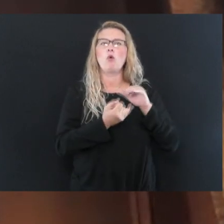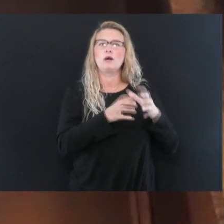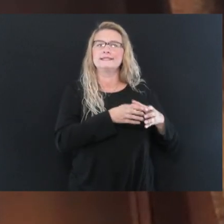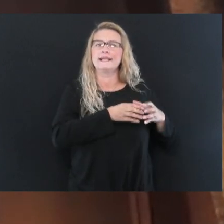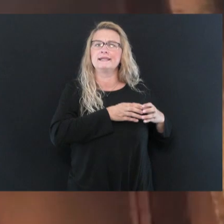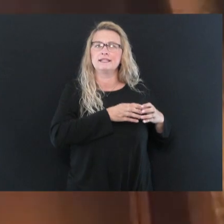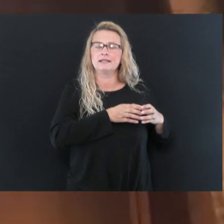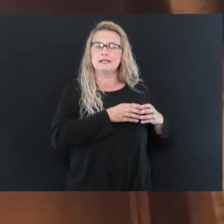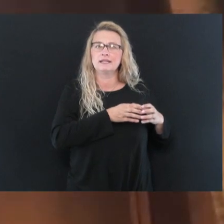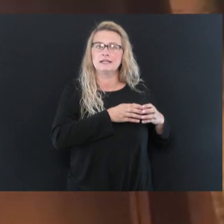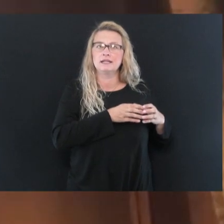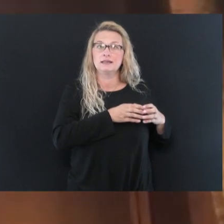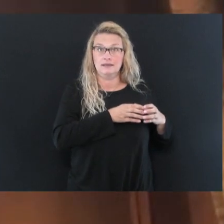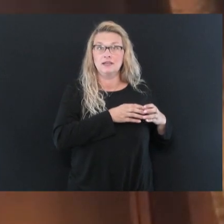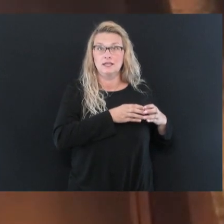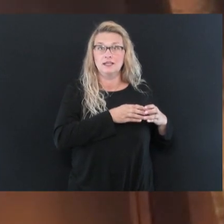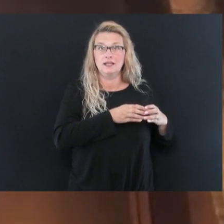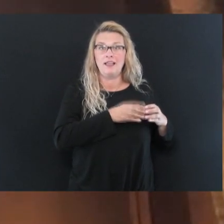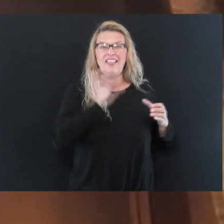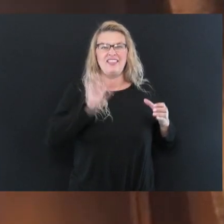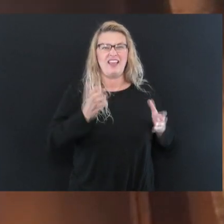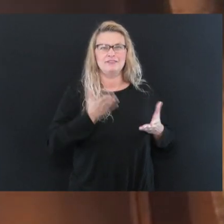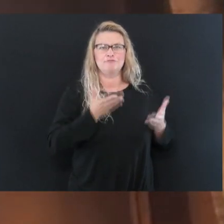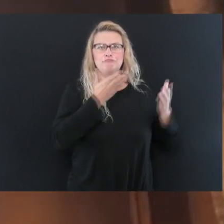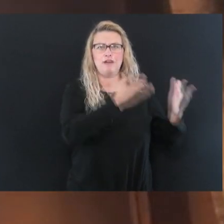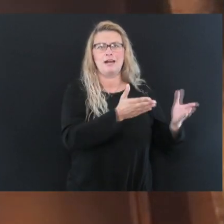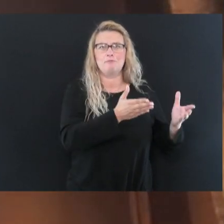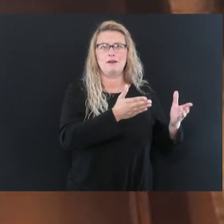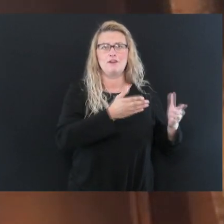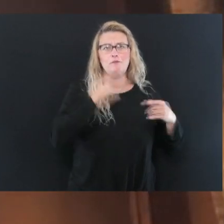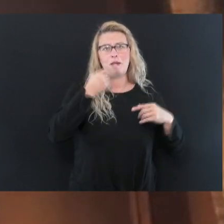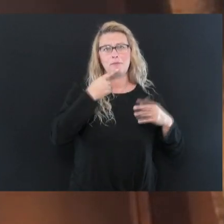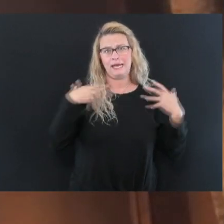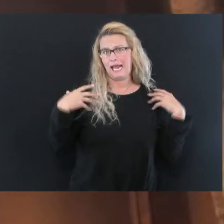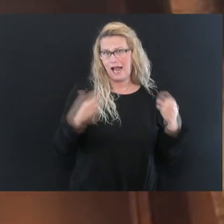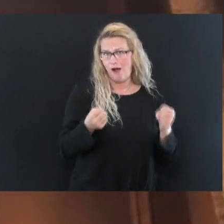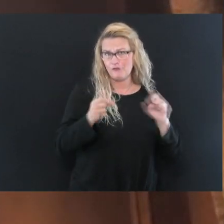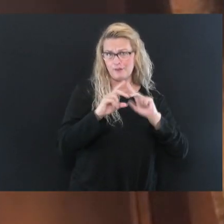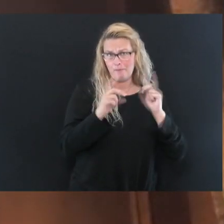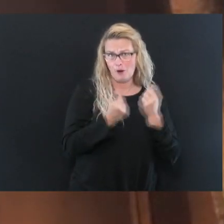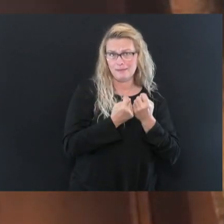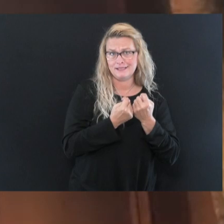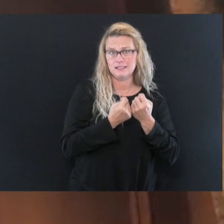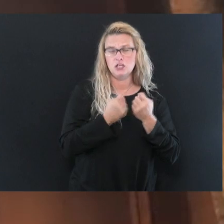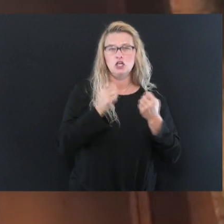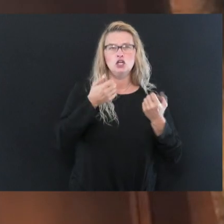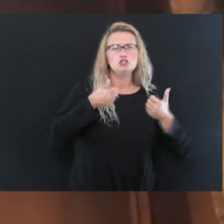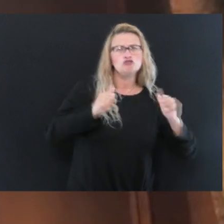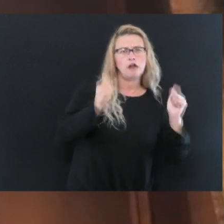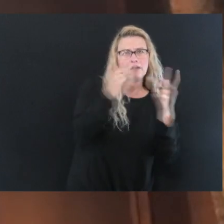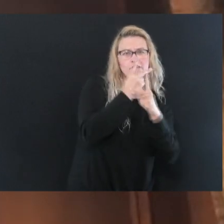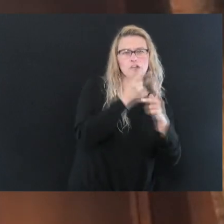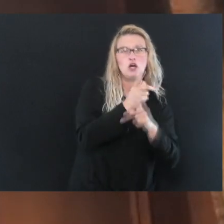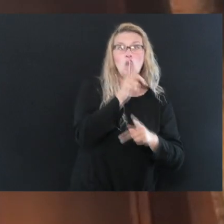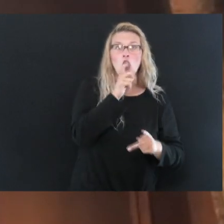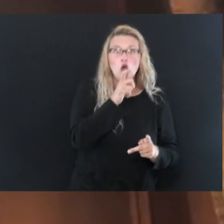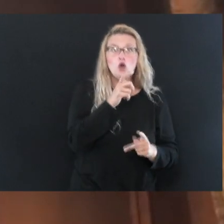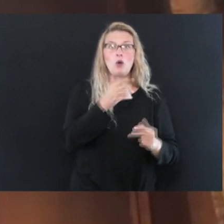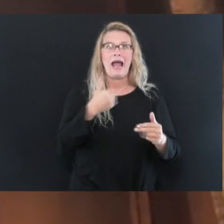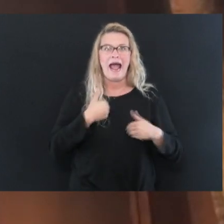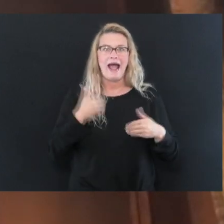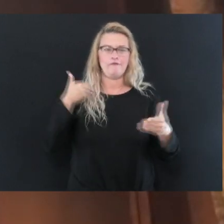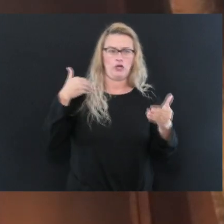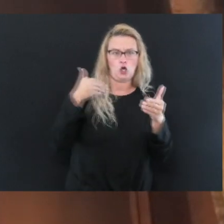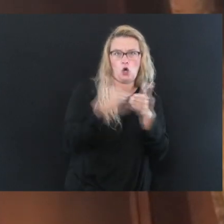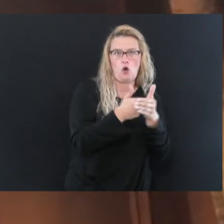the local health officers, the public health people in the county, try to figure out who really had close contact to